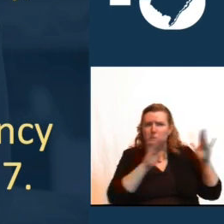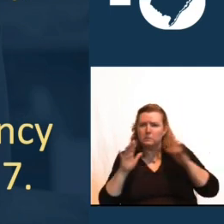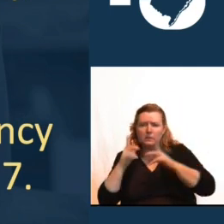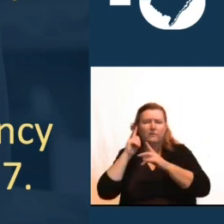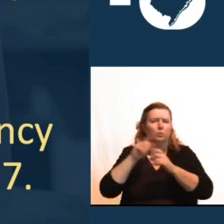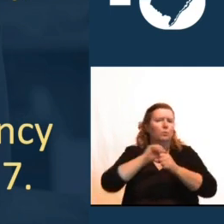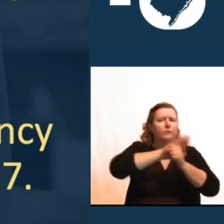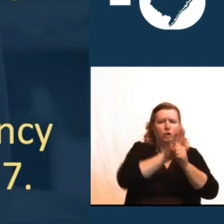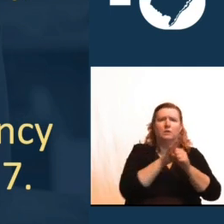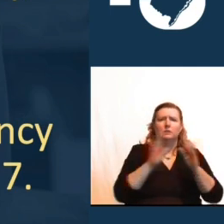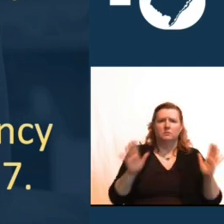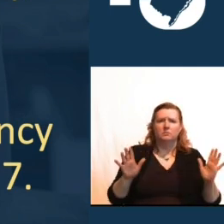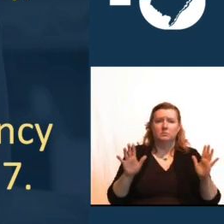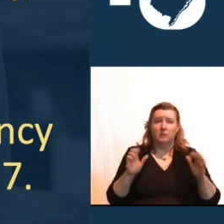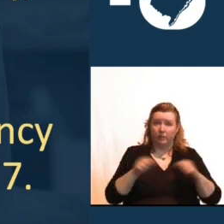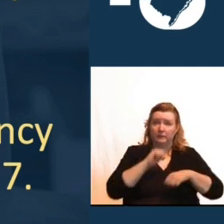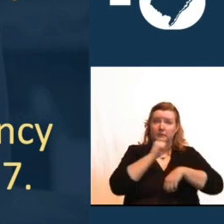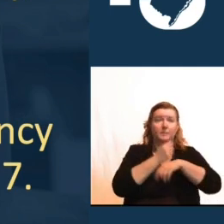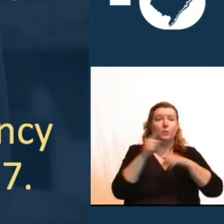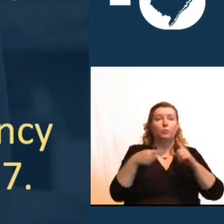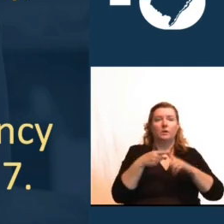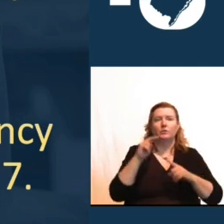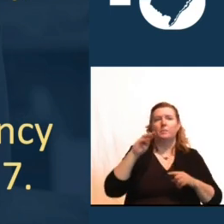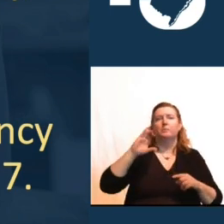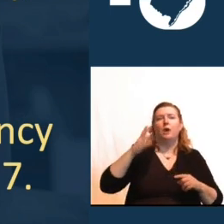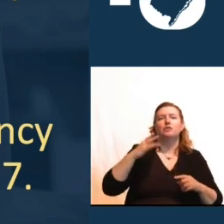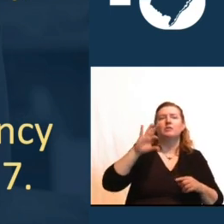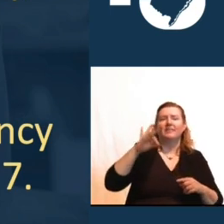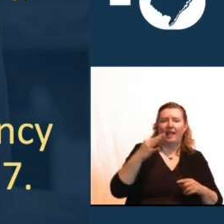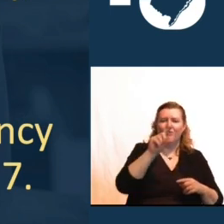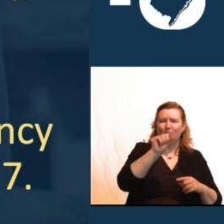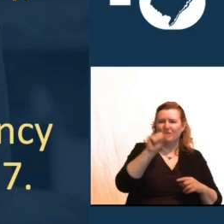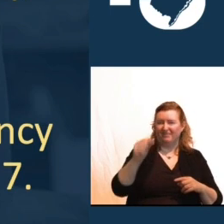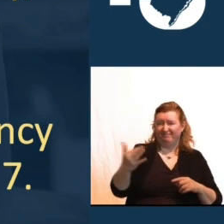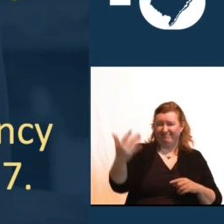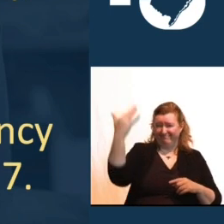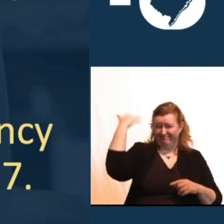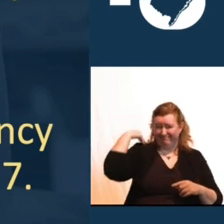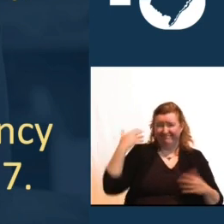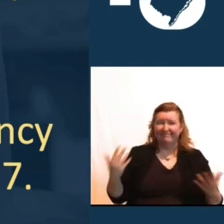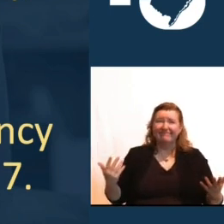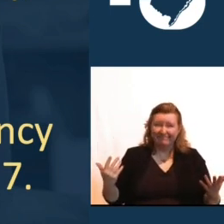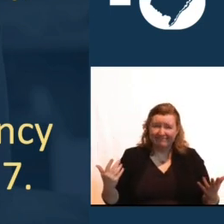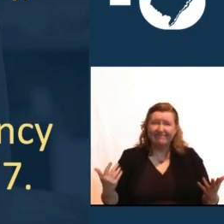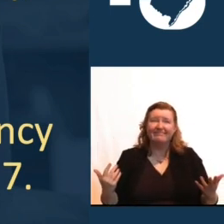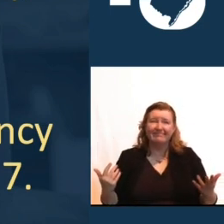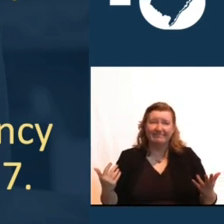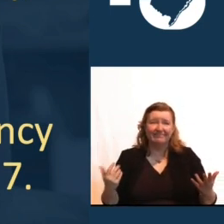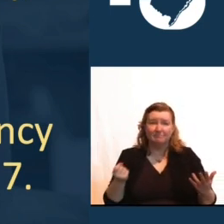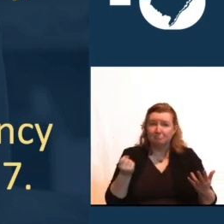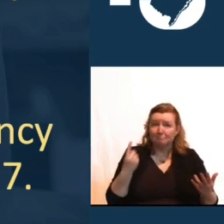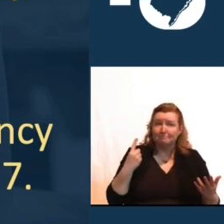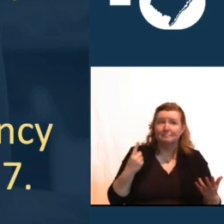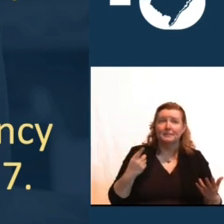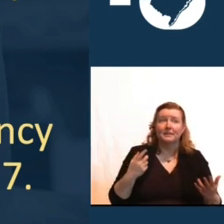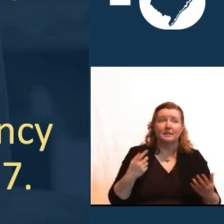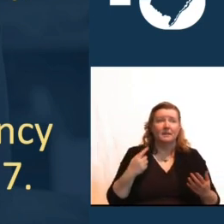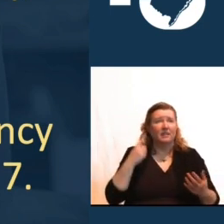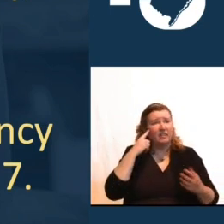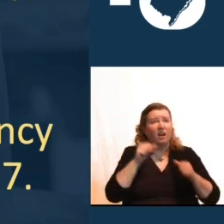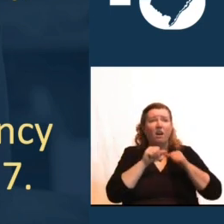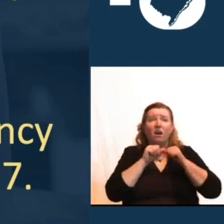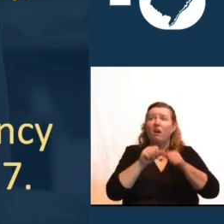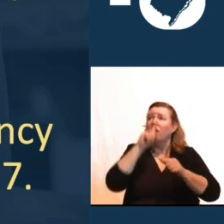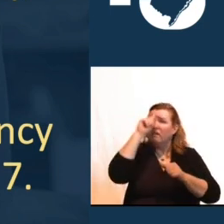state of emergency that was declared in the aftermath of Superstorm Sandy by then Governor Chris Christie in 2012, and by the